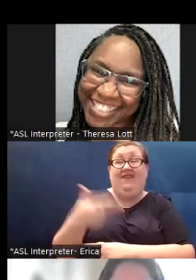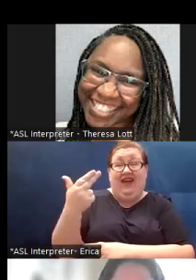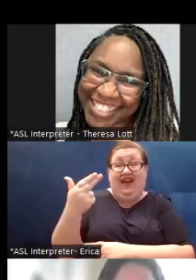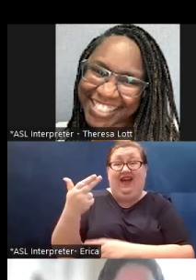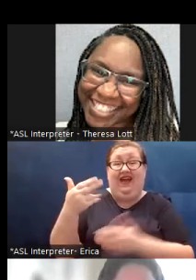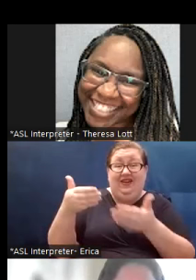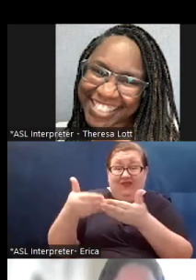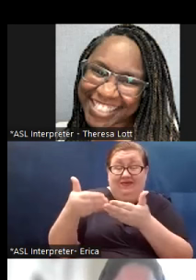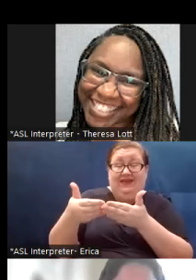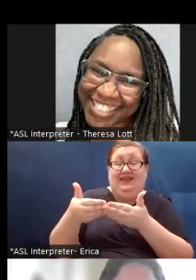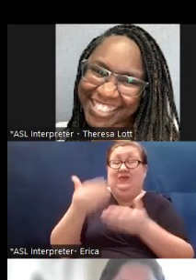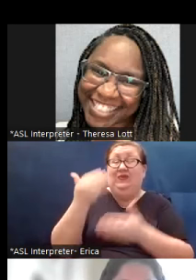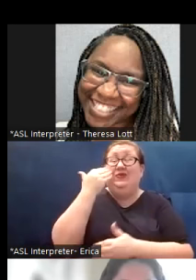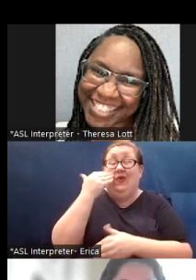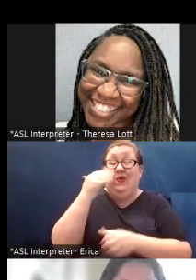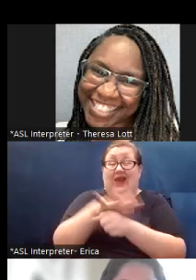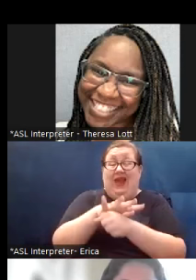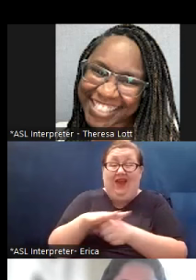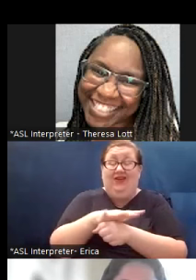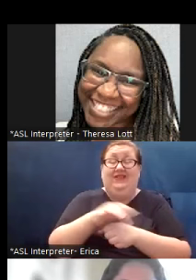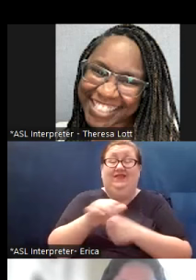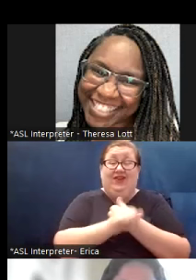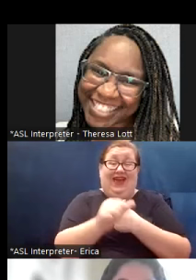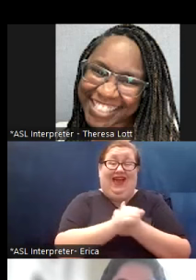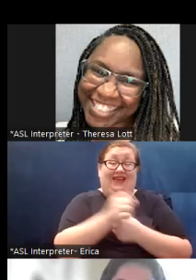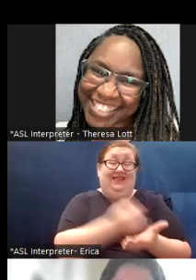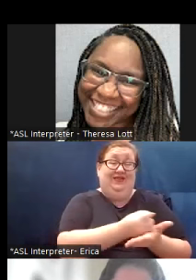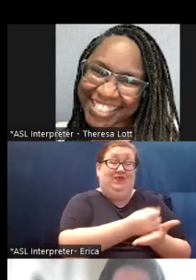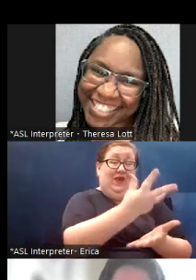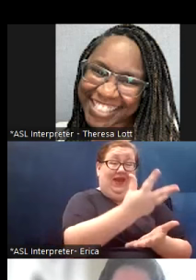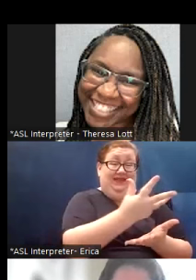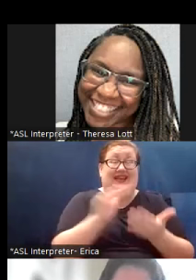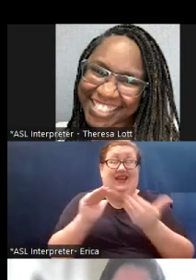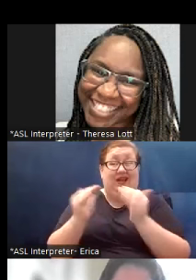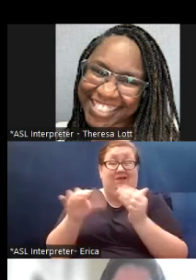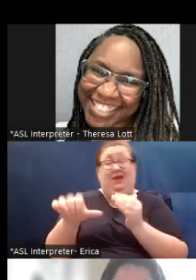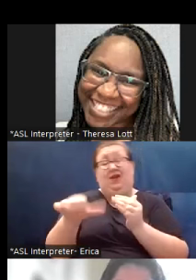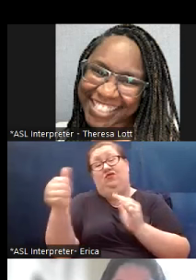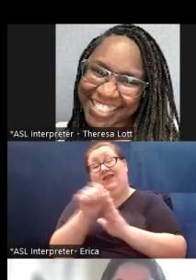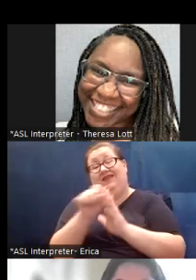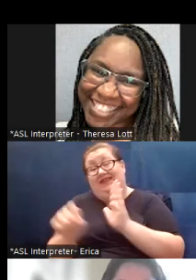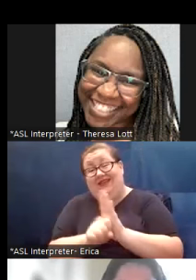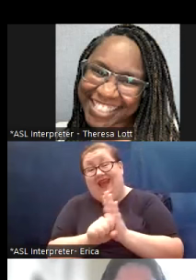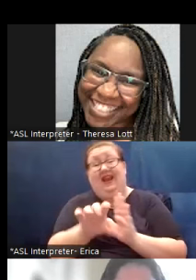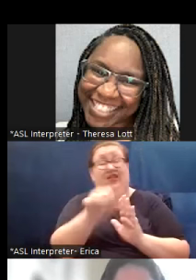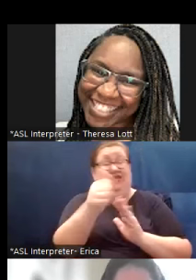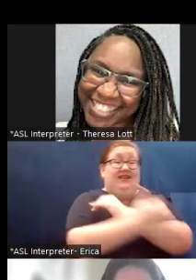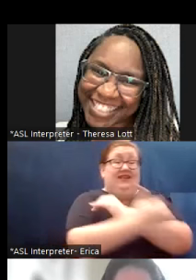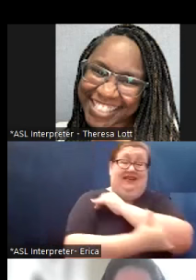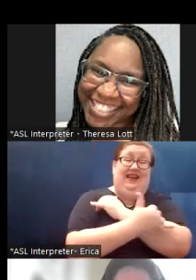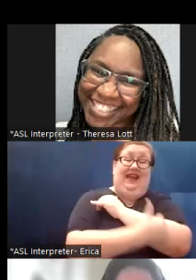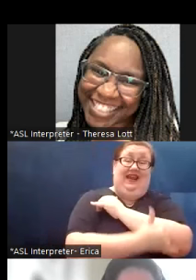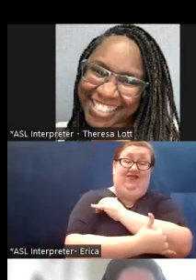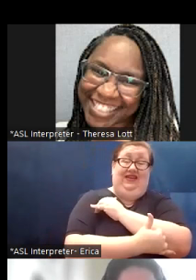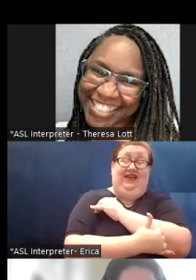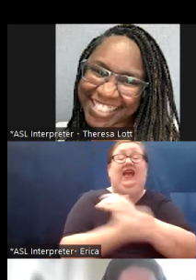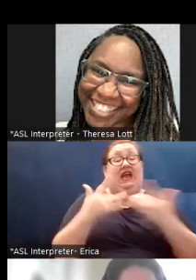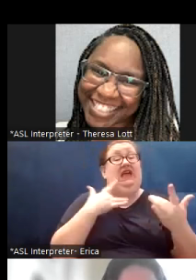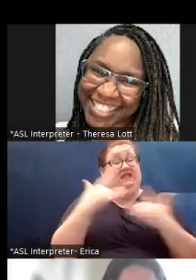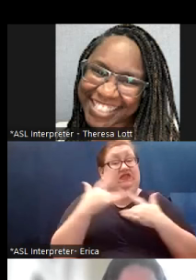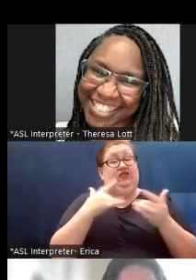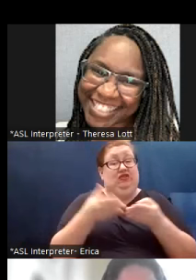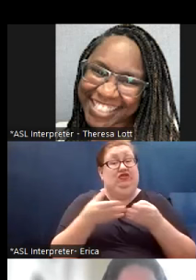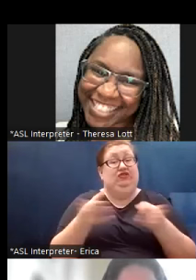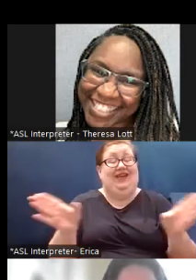sites of hazardous waste compared to the rest of the state and nation. This poses a concern generally, but also